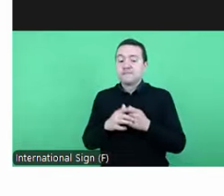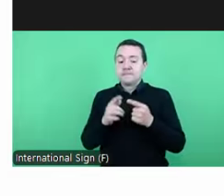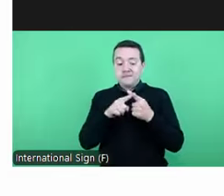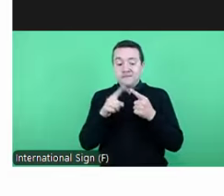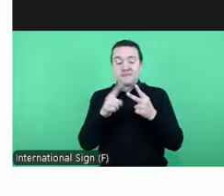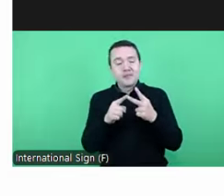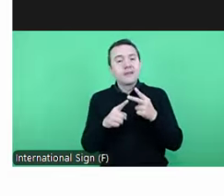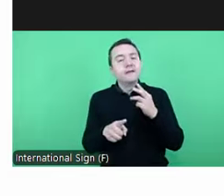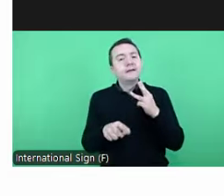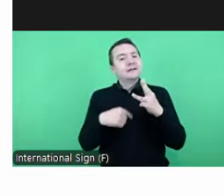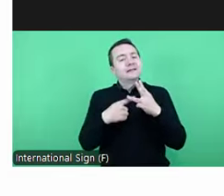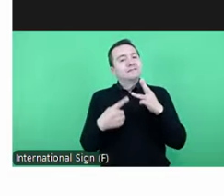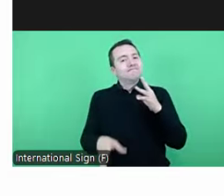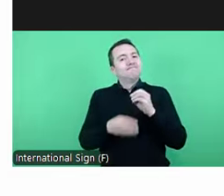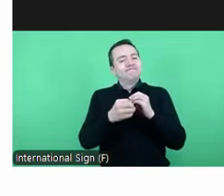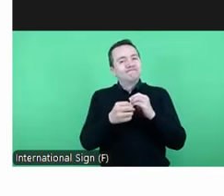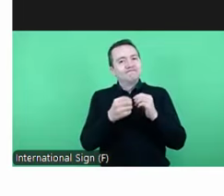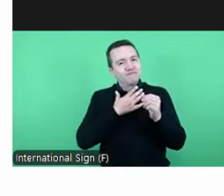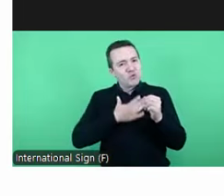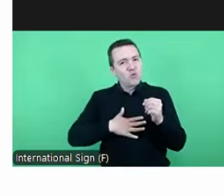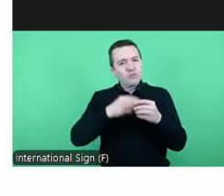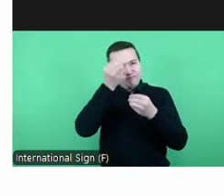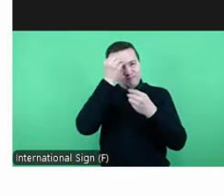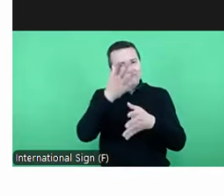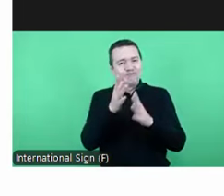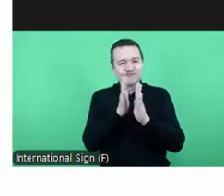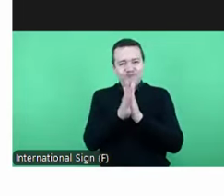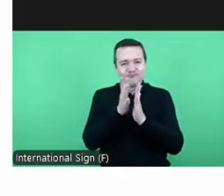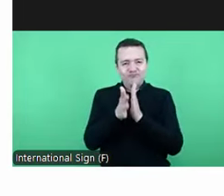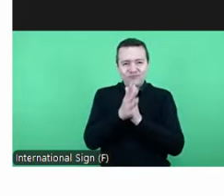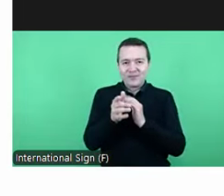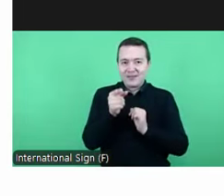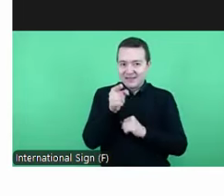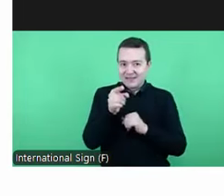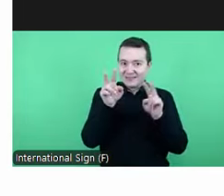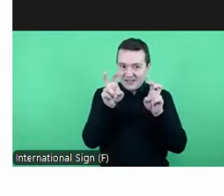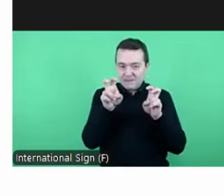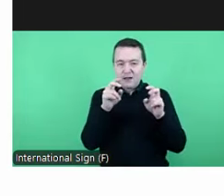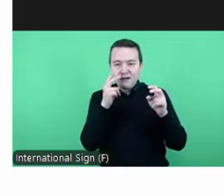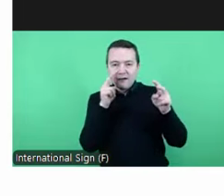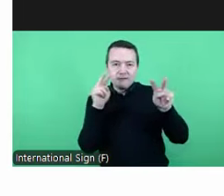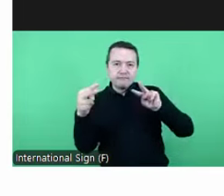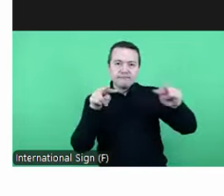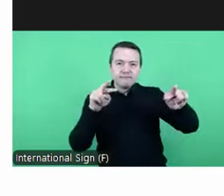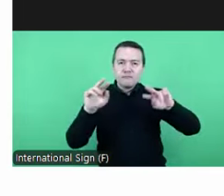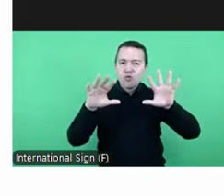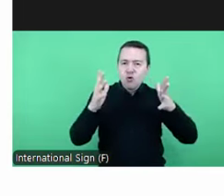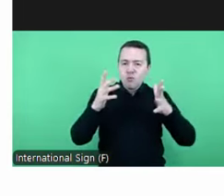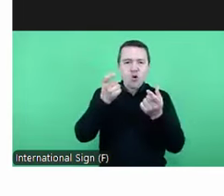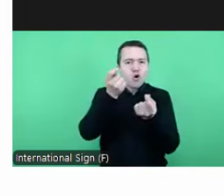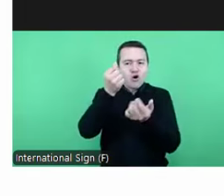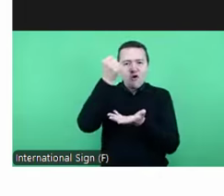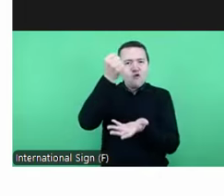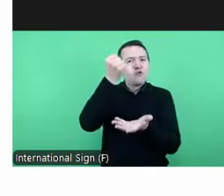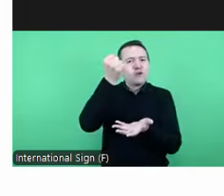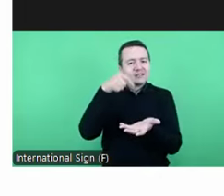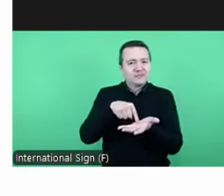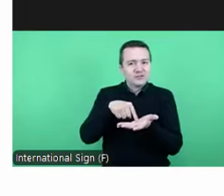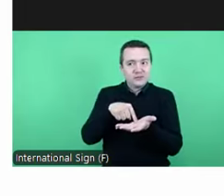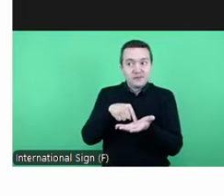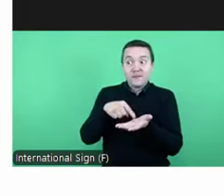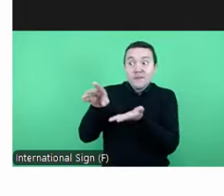you en este is punto, on this desde point la is óptica del financiamiento, es que estas from the optics of incorporaciones funding is se han that these dado en el marco inclusions